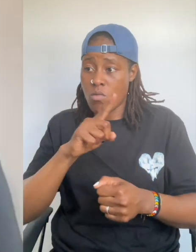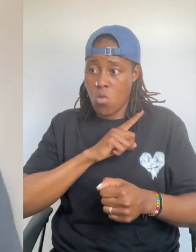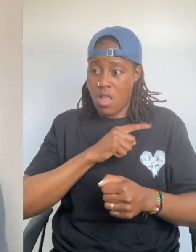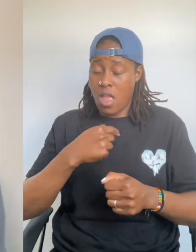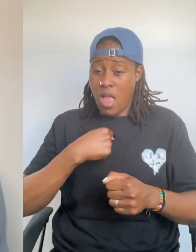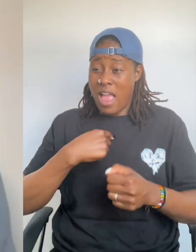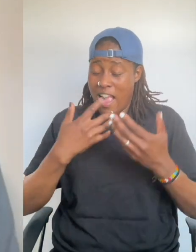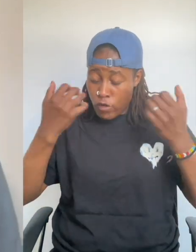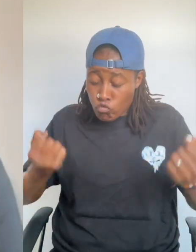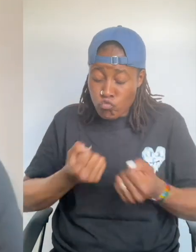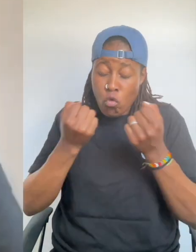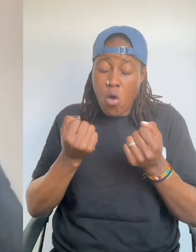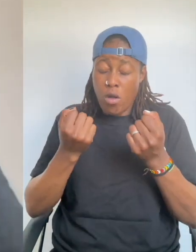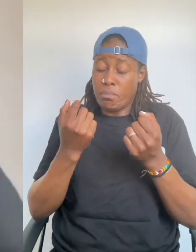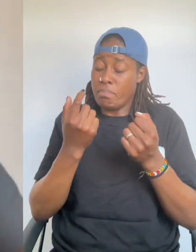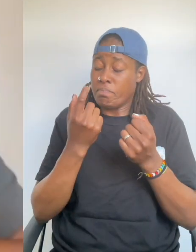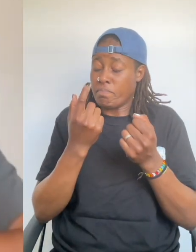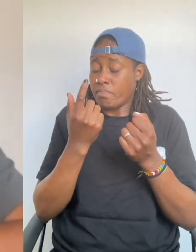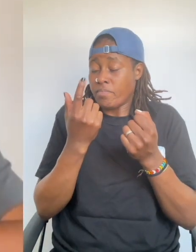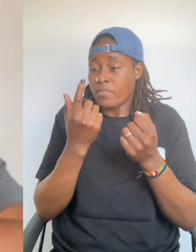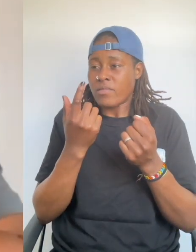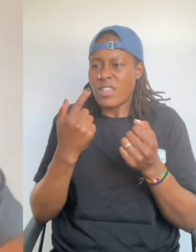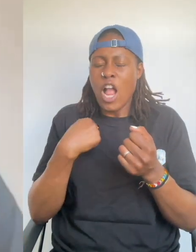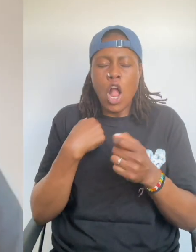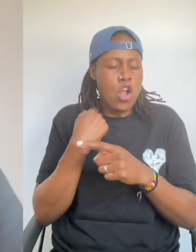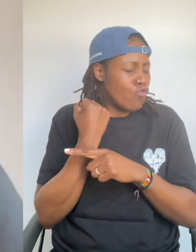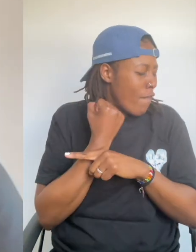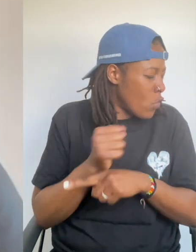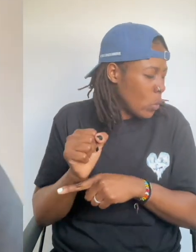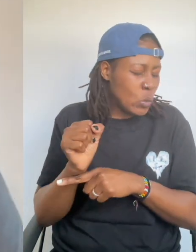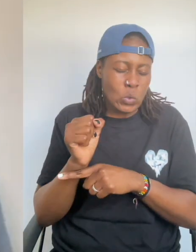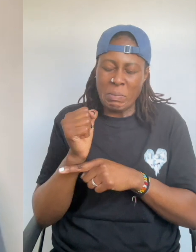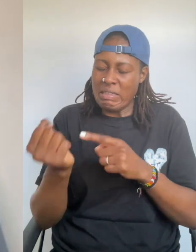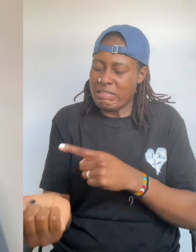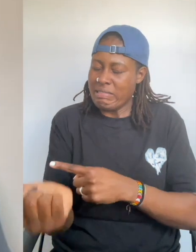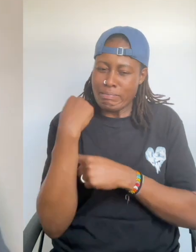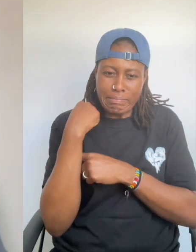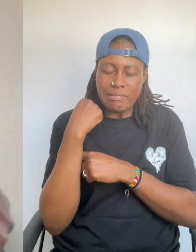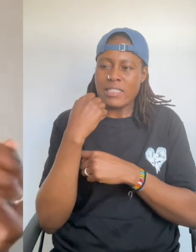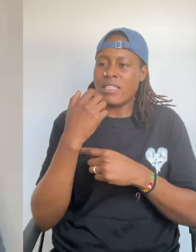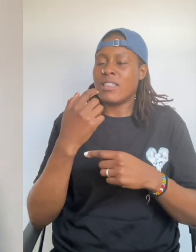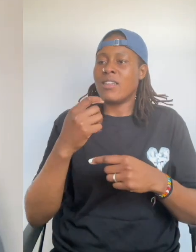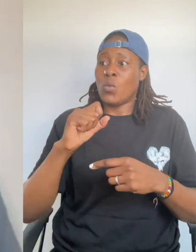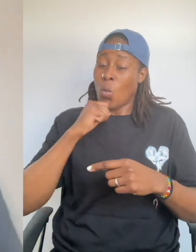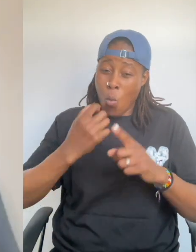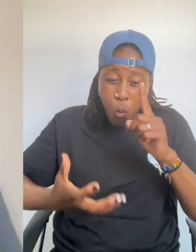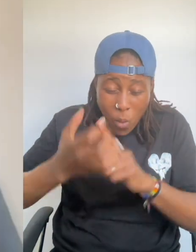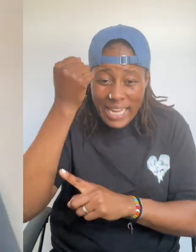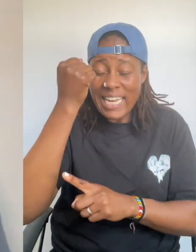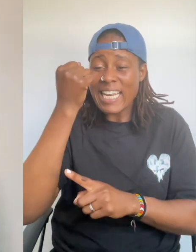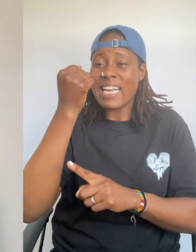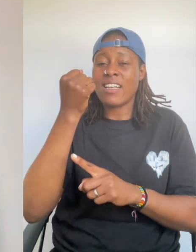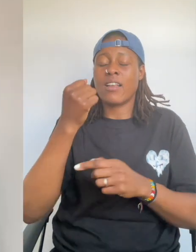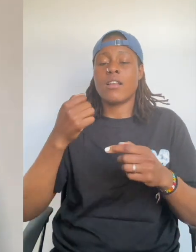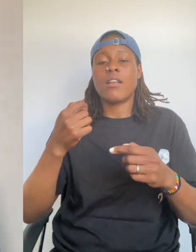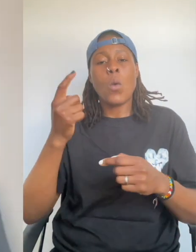so like willed. I'm so like I don't take no for an answer. Like we will win this. I've